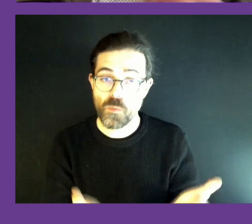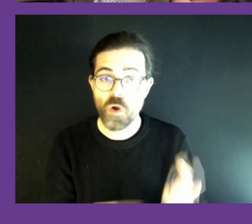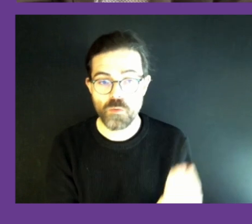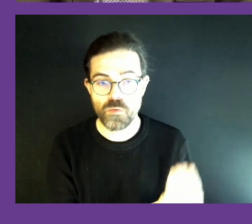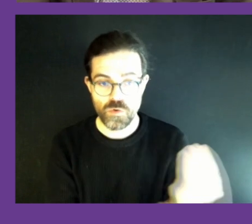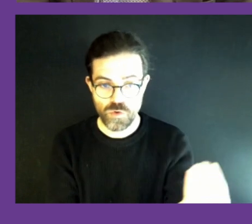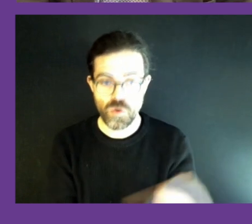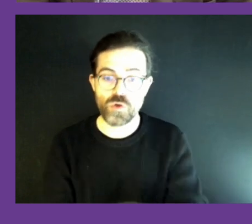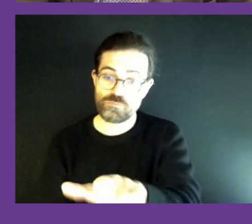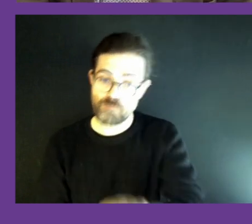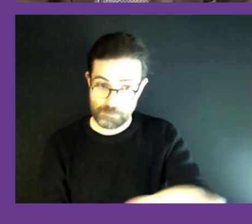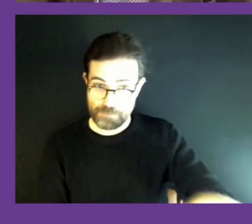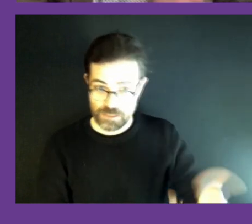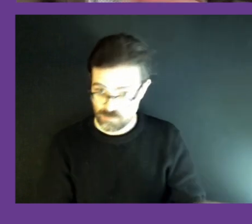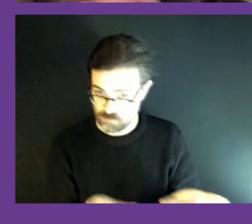of that